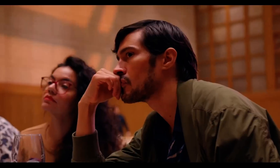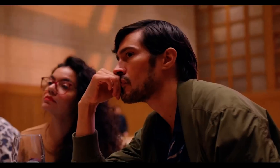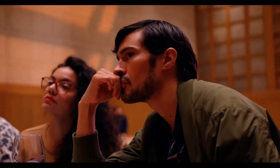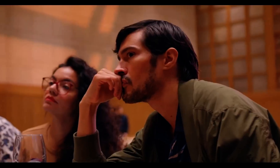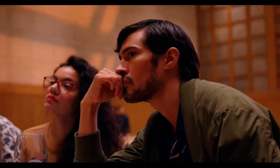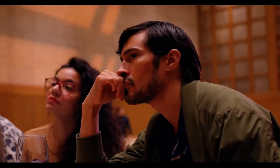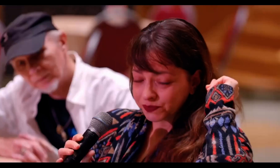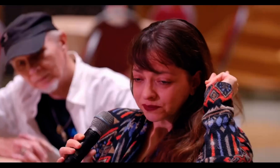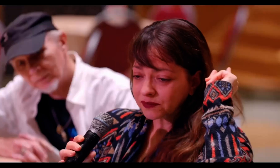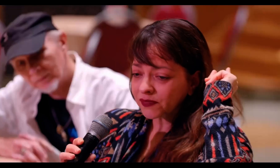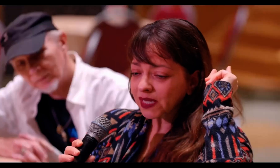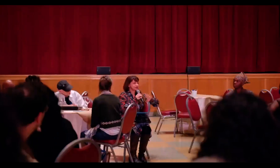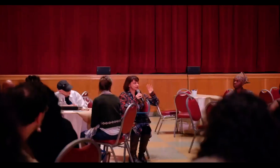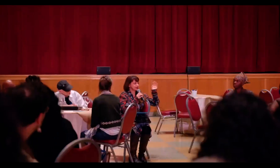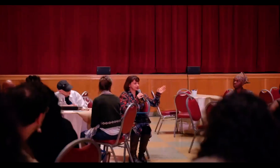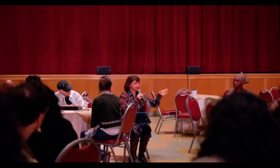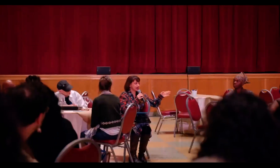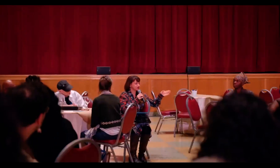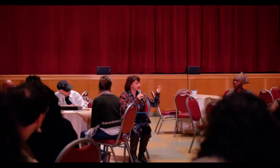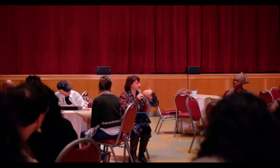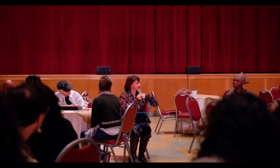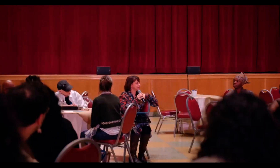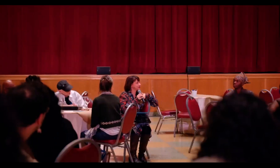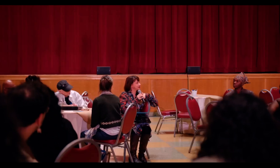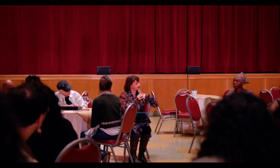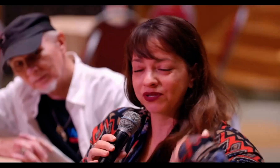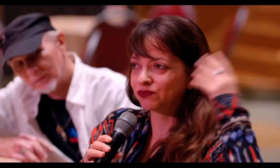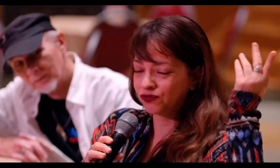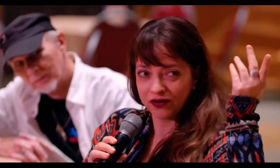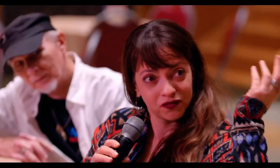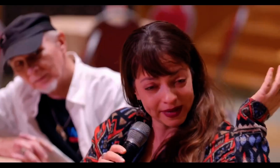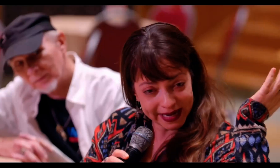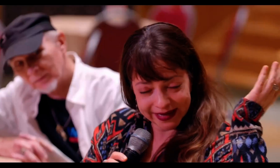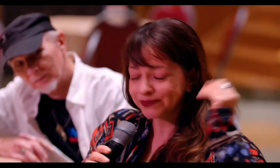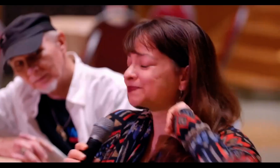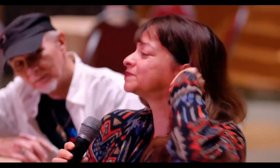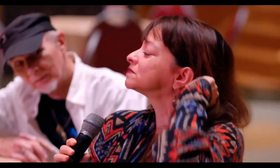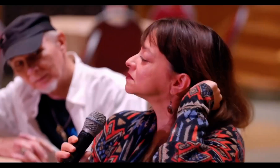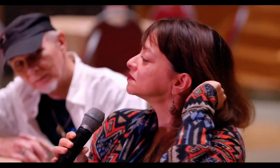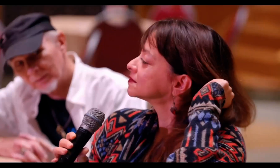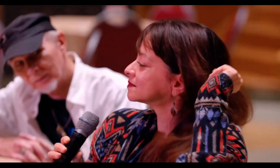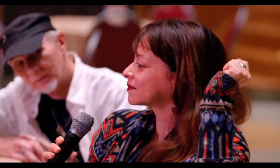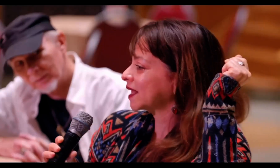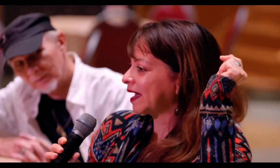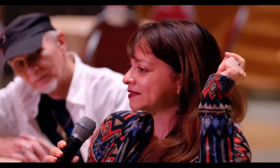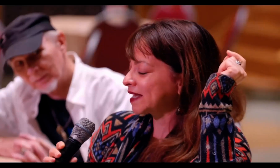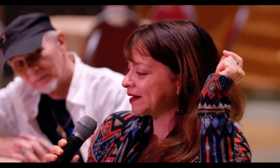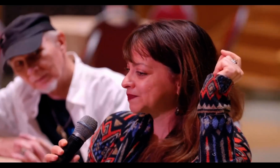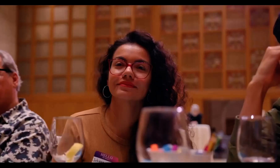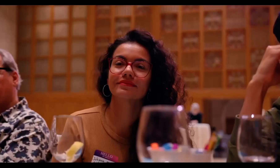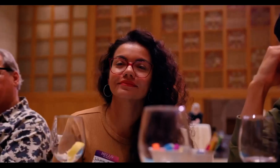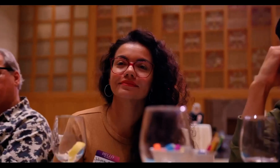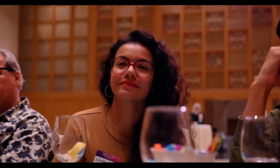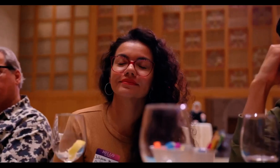It was because of her. I need to thank GI for keeping me with a roof over my head. And